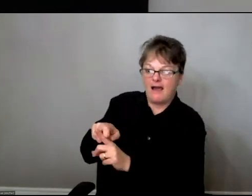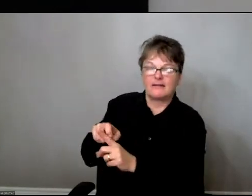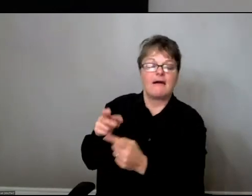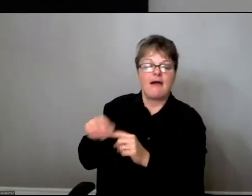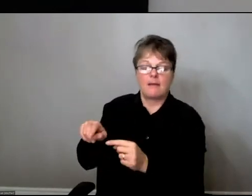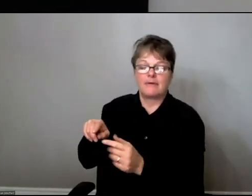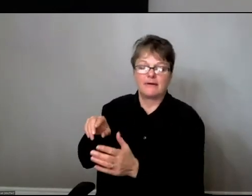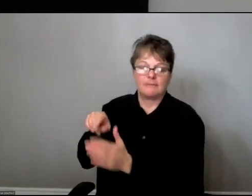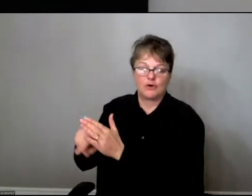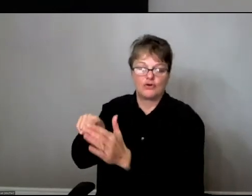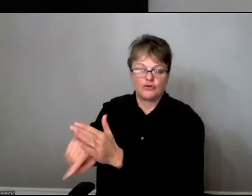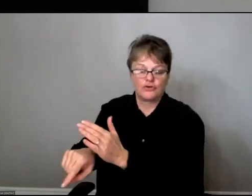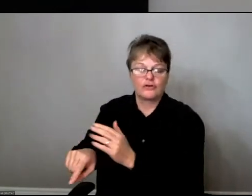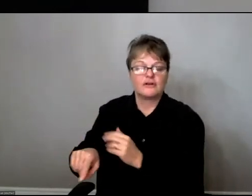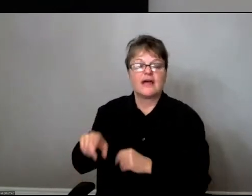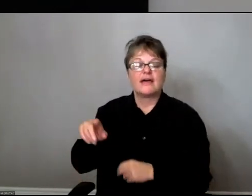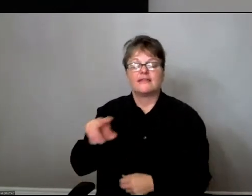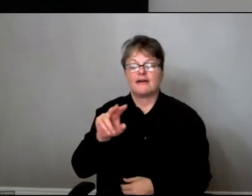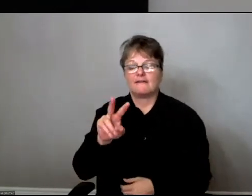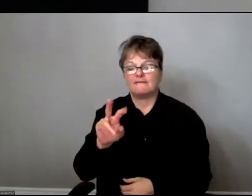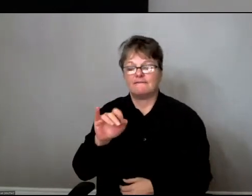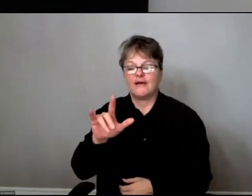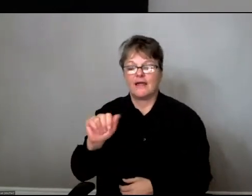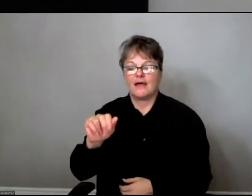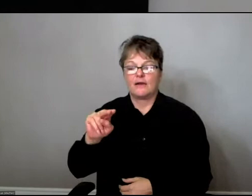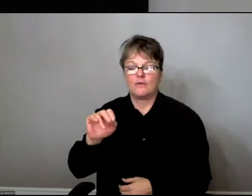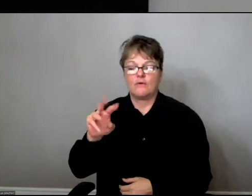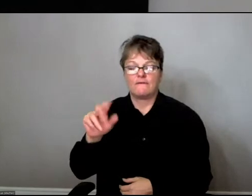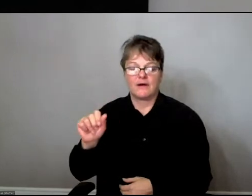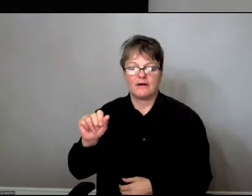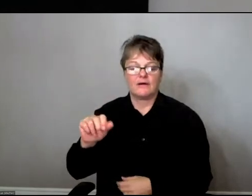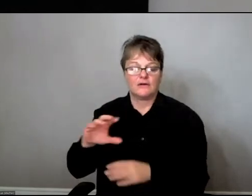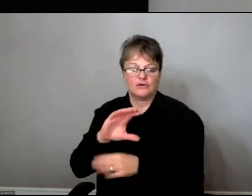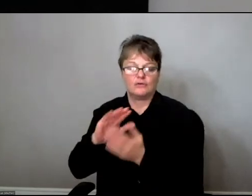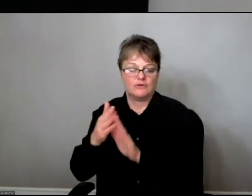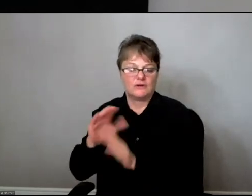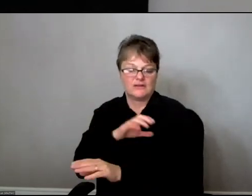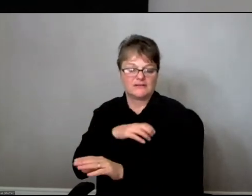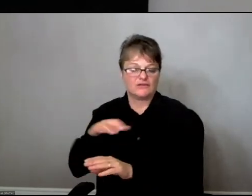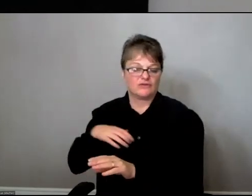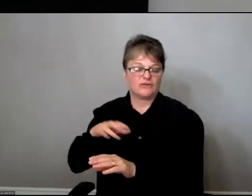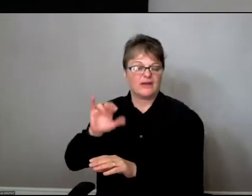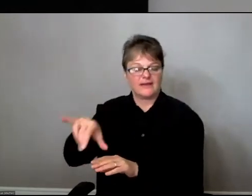Center in her home of CBS. Thank you.